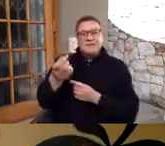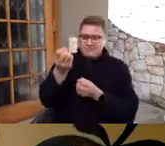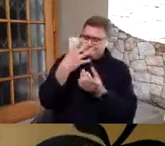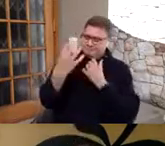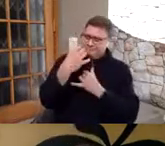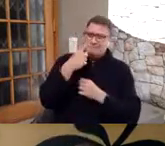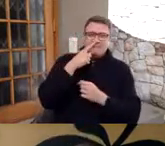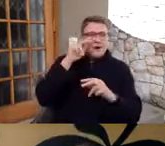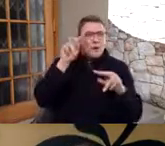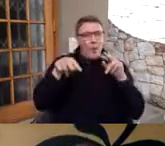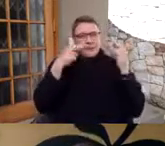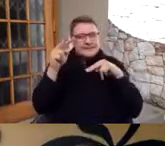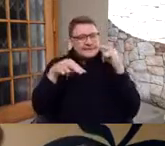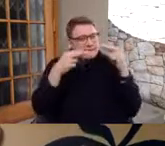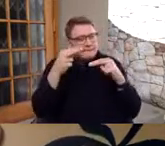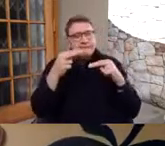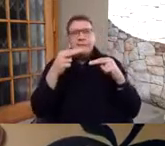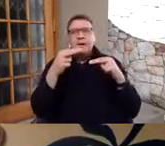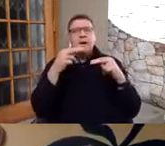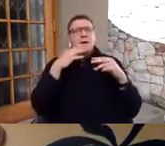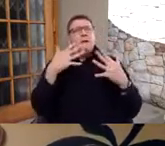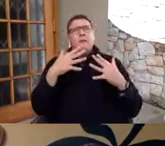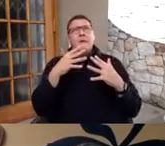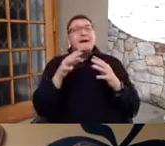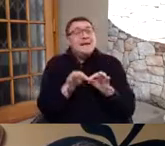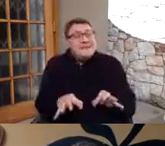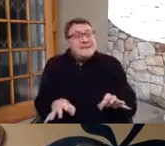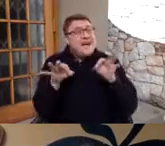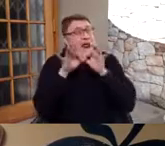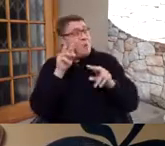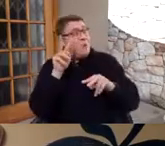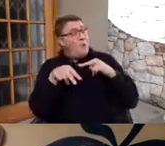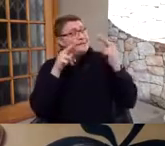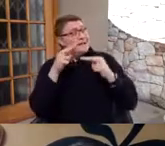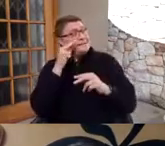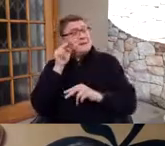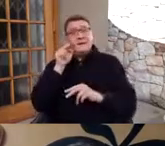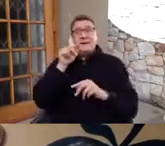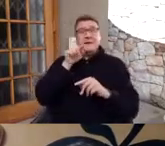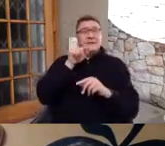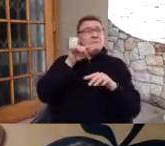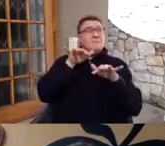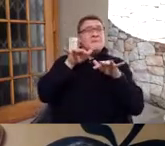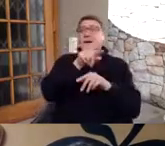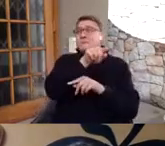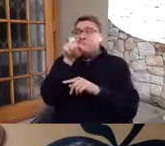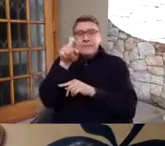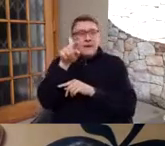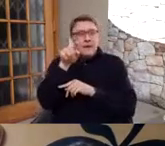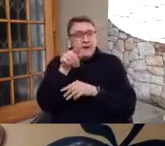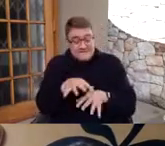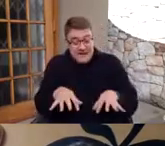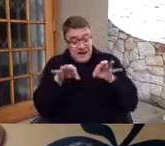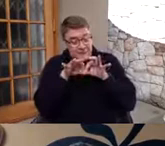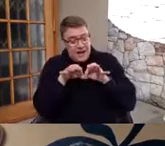that there are so many valuable autistic apps that are available out there. And it's really important for everyone to know that there are those